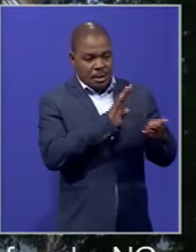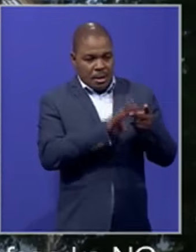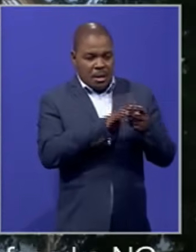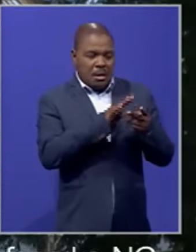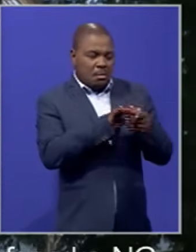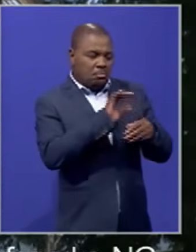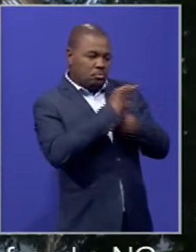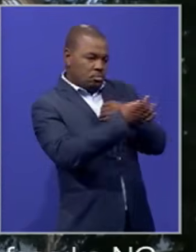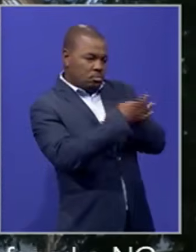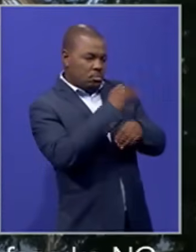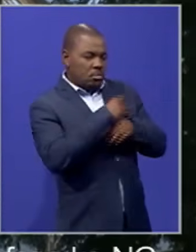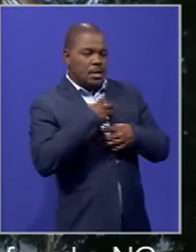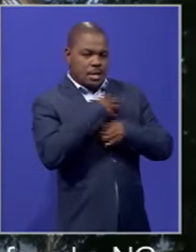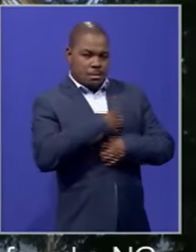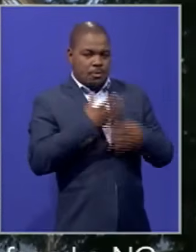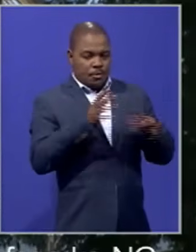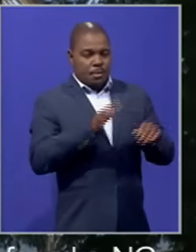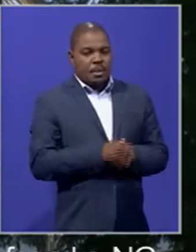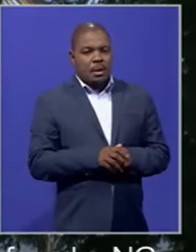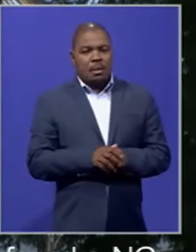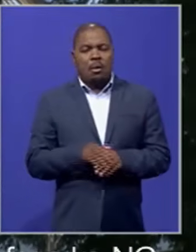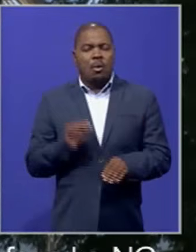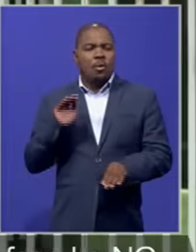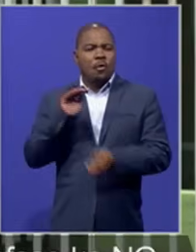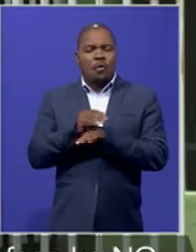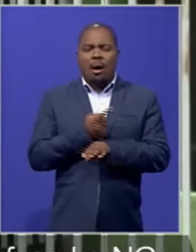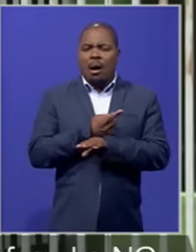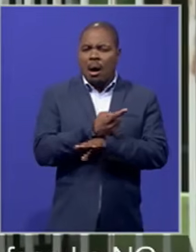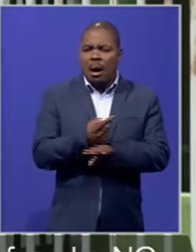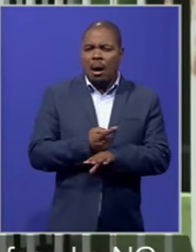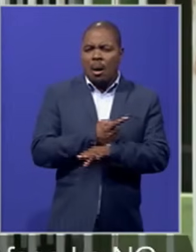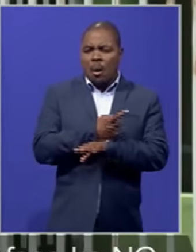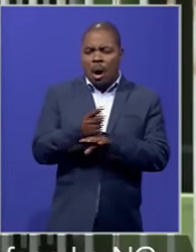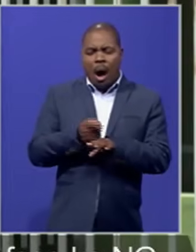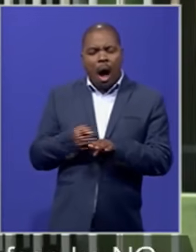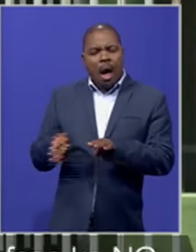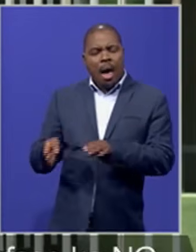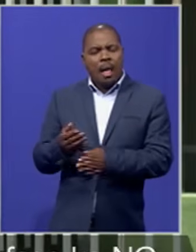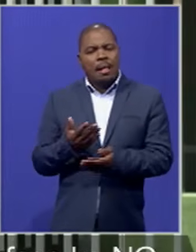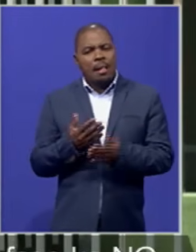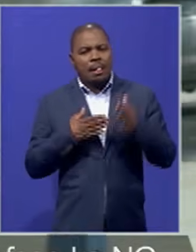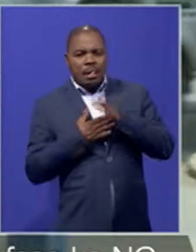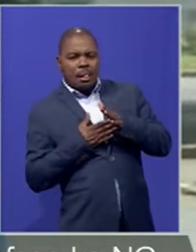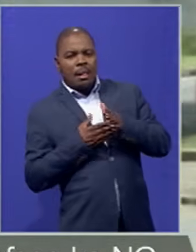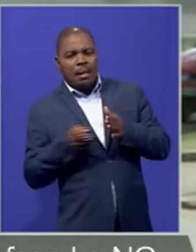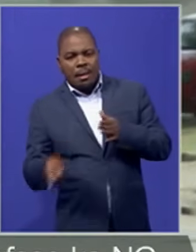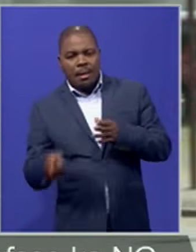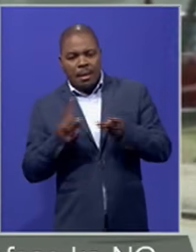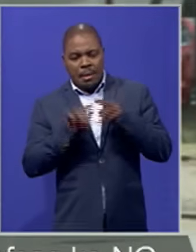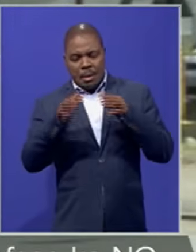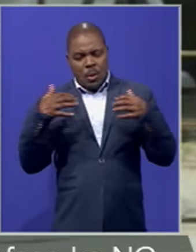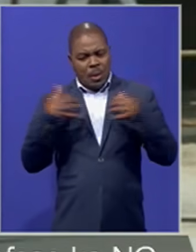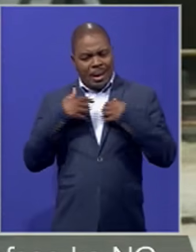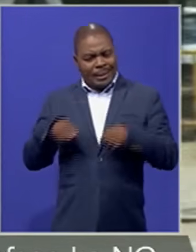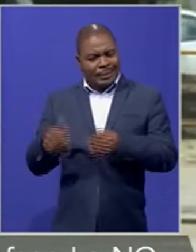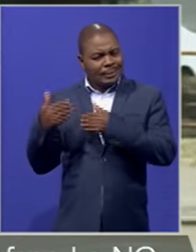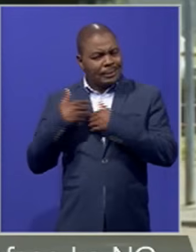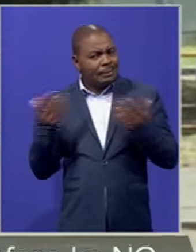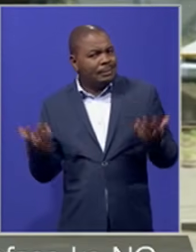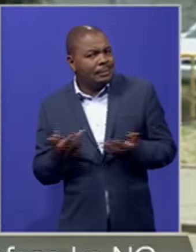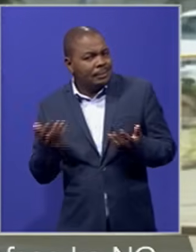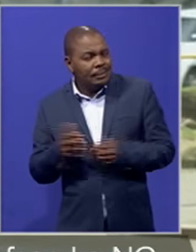ya go retibatsa maikutlo. Go setse go fetile diura di le dintsi ha e sale tiragalo eno mme batho ba tshwenyegile ka pabalesego ya badiri mme